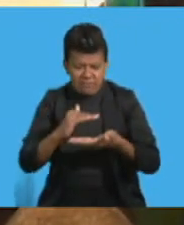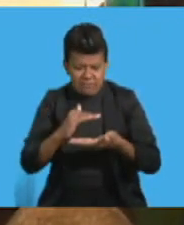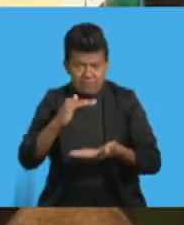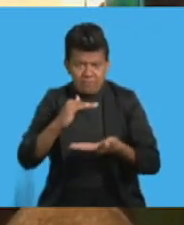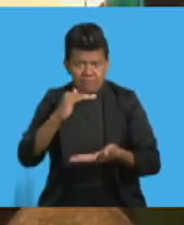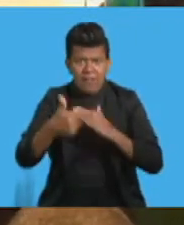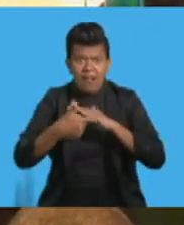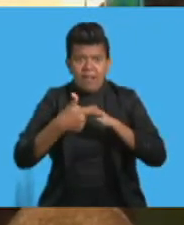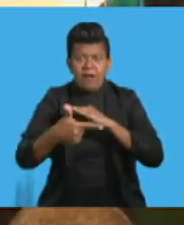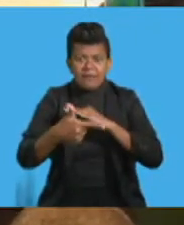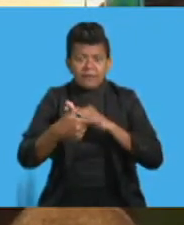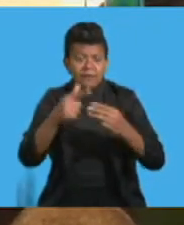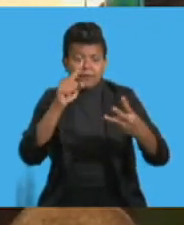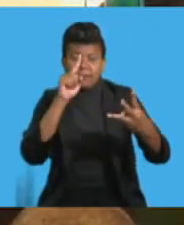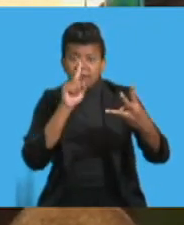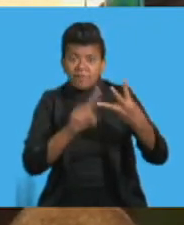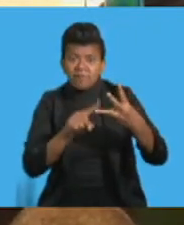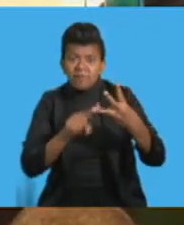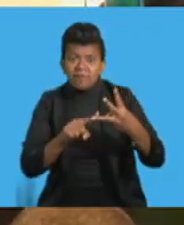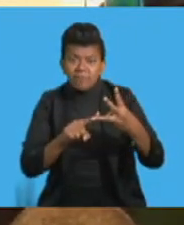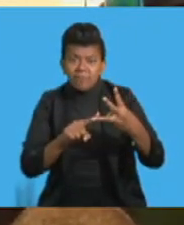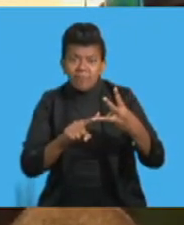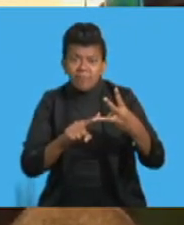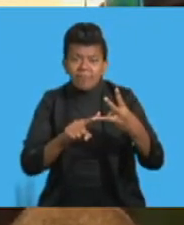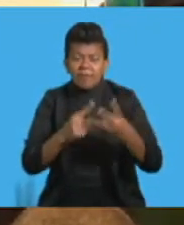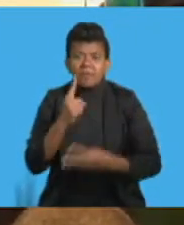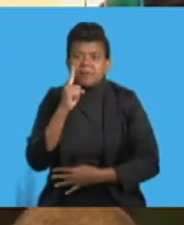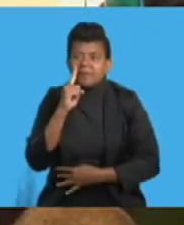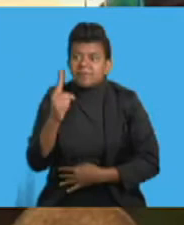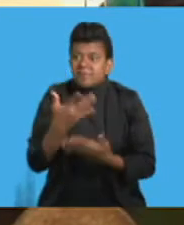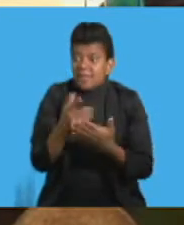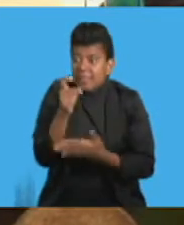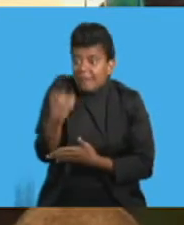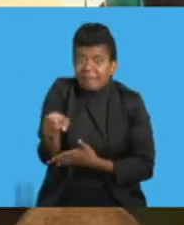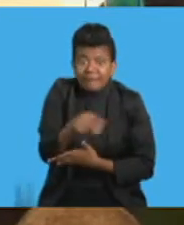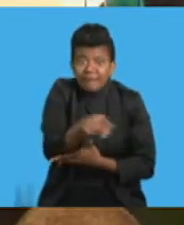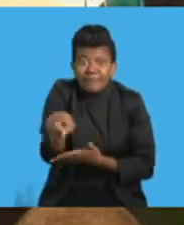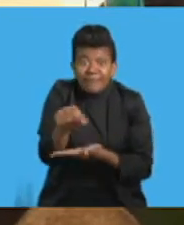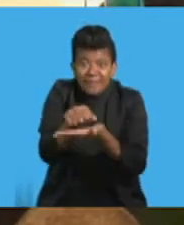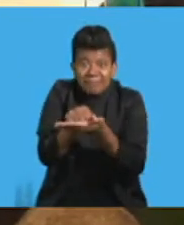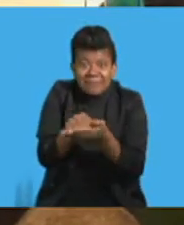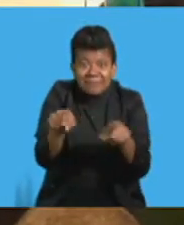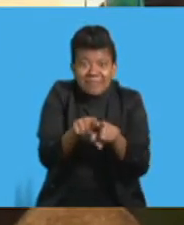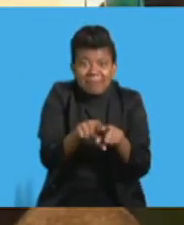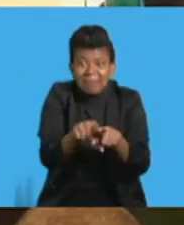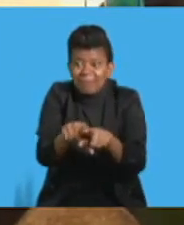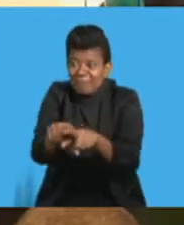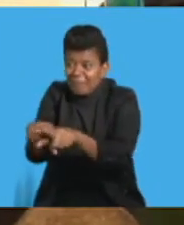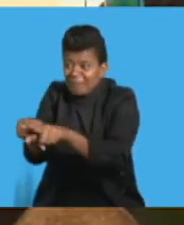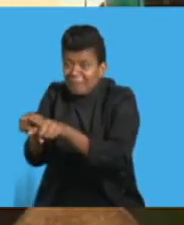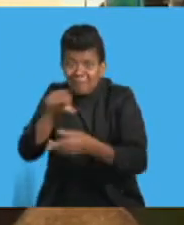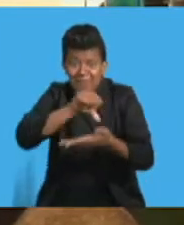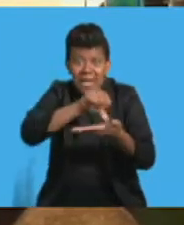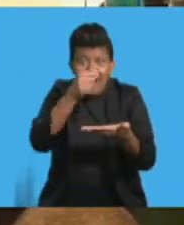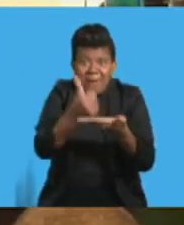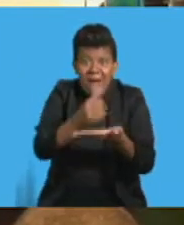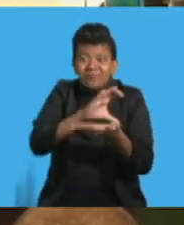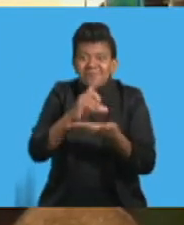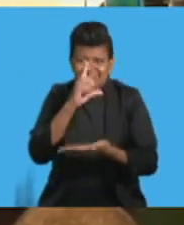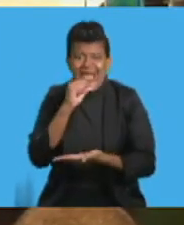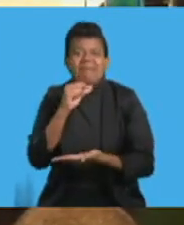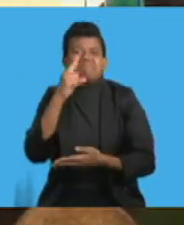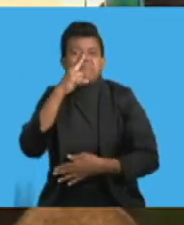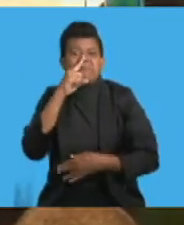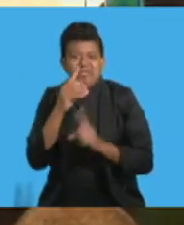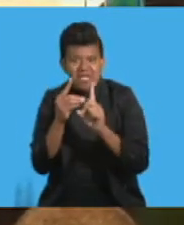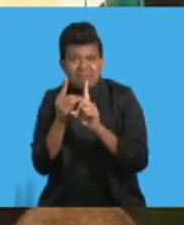Number three is see how we could, if they're maintaining the existing level of production, how they can improve the productivity. So within the same